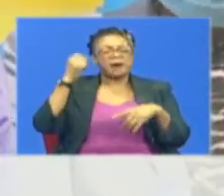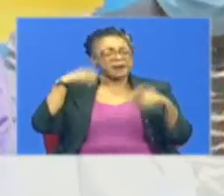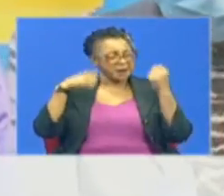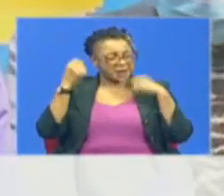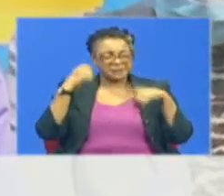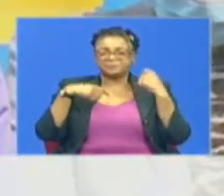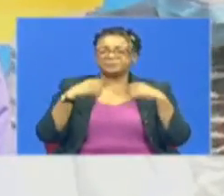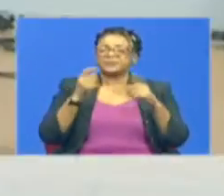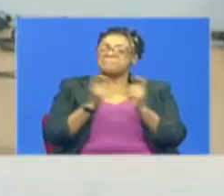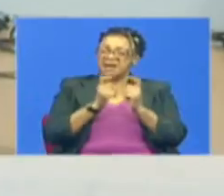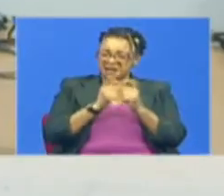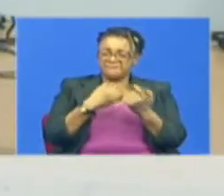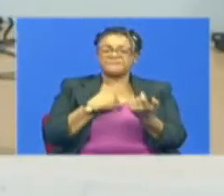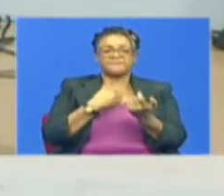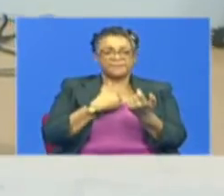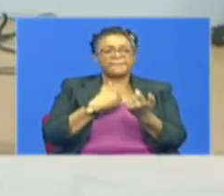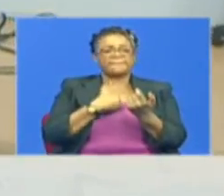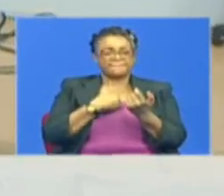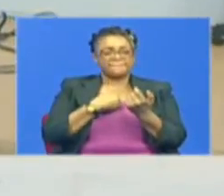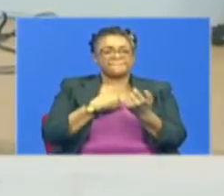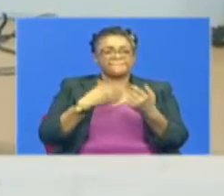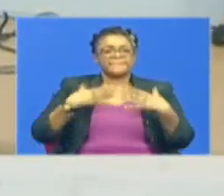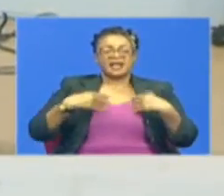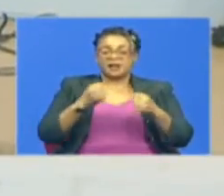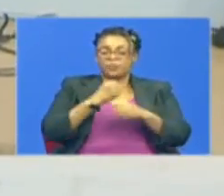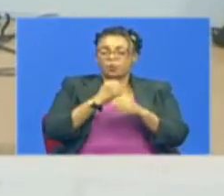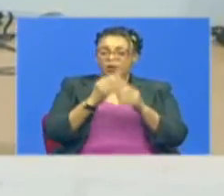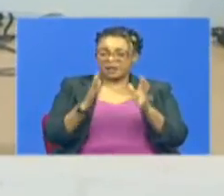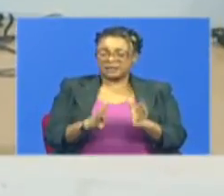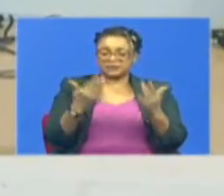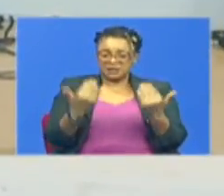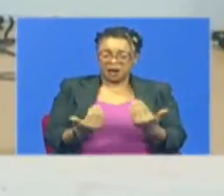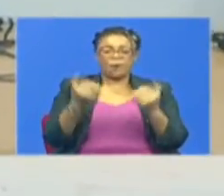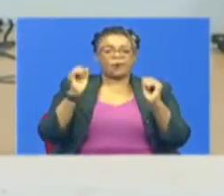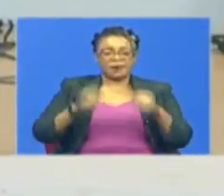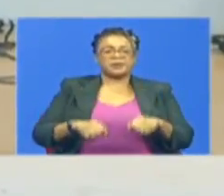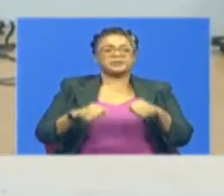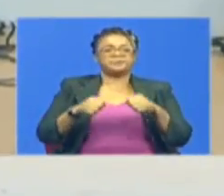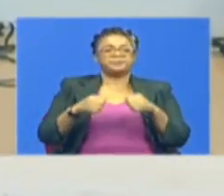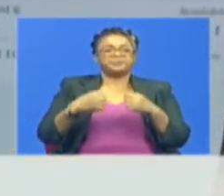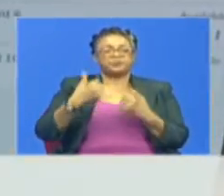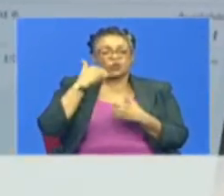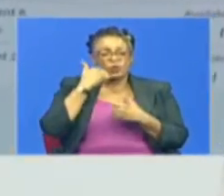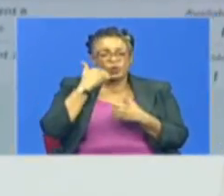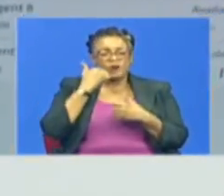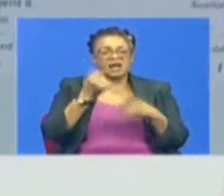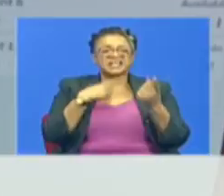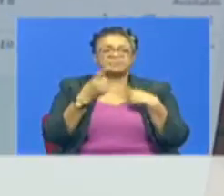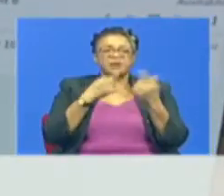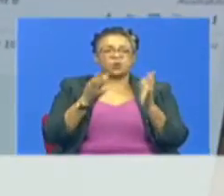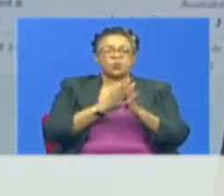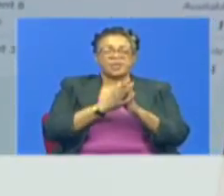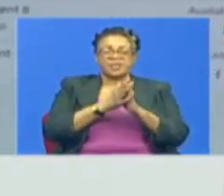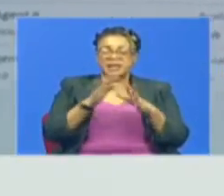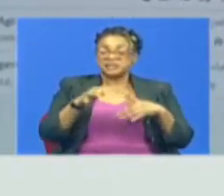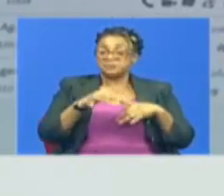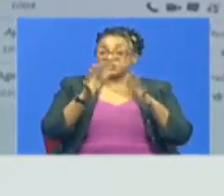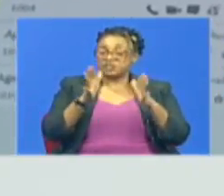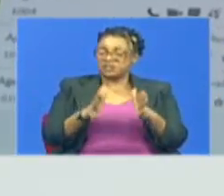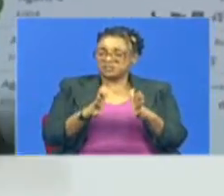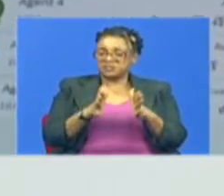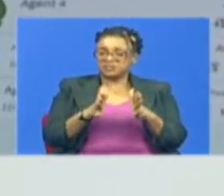pain. The healthcare workers can now call and speak to a mental health specialist. The call service will be